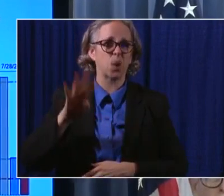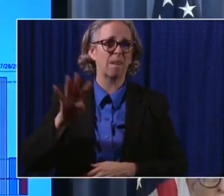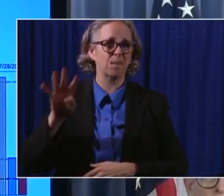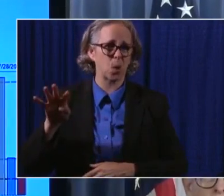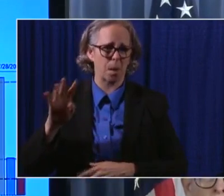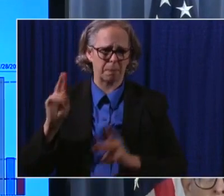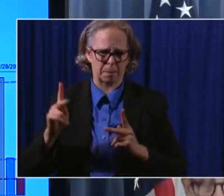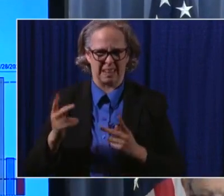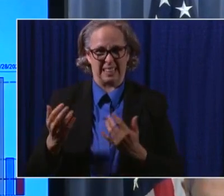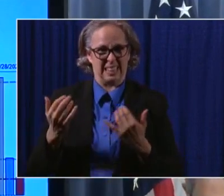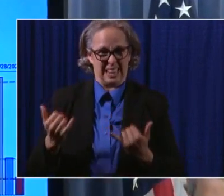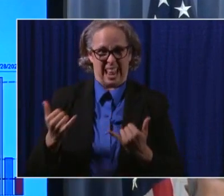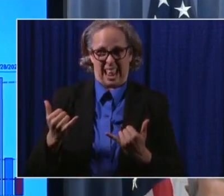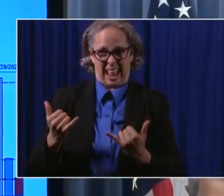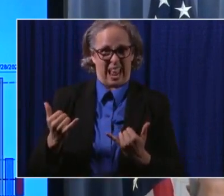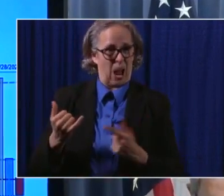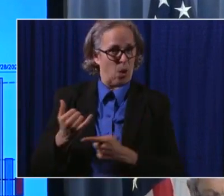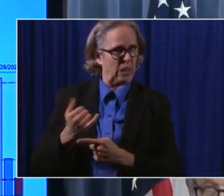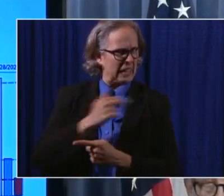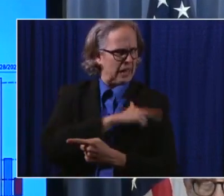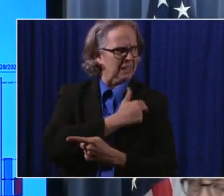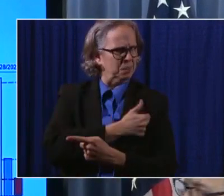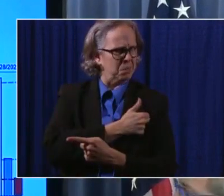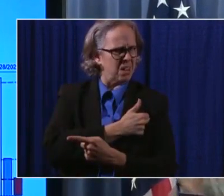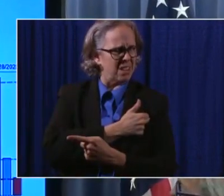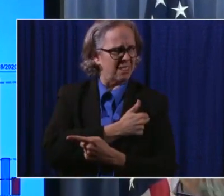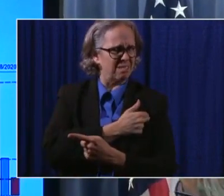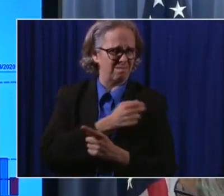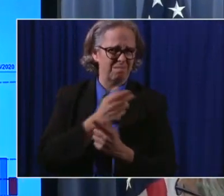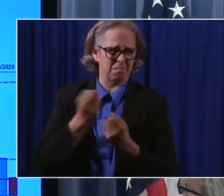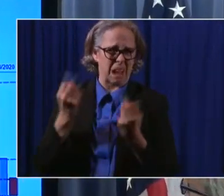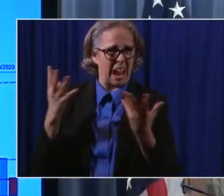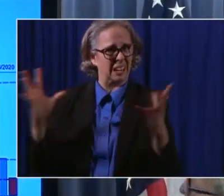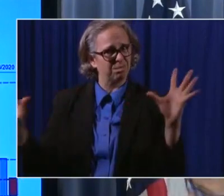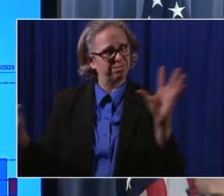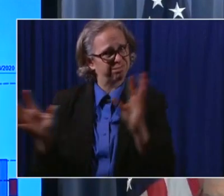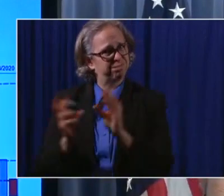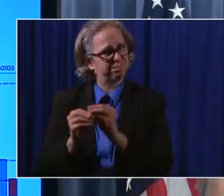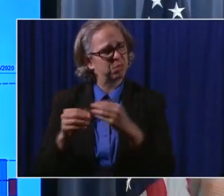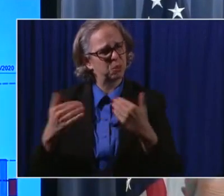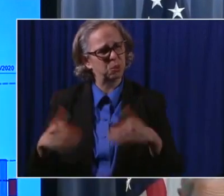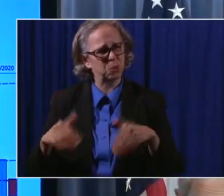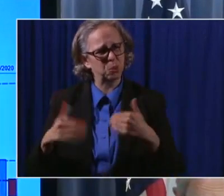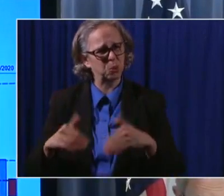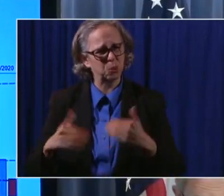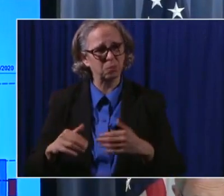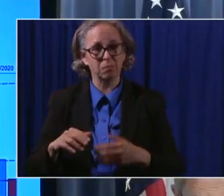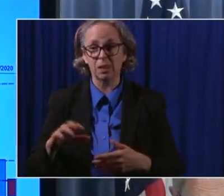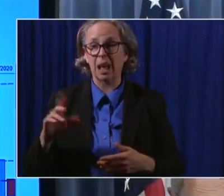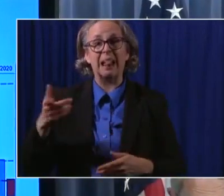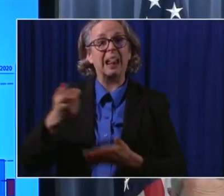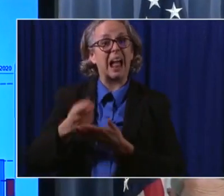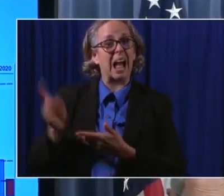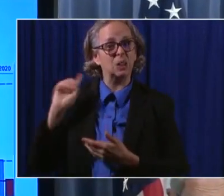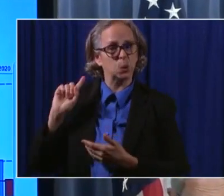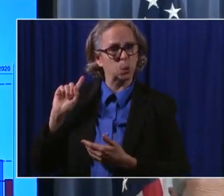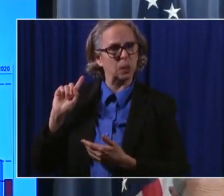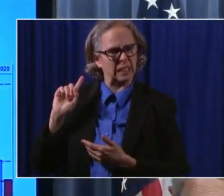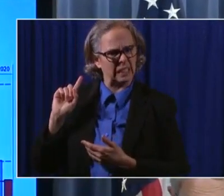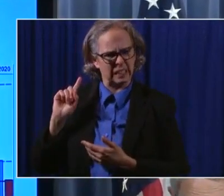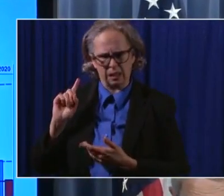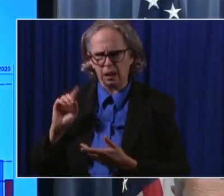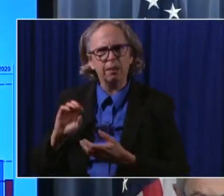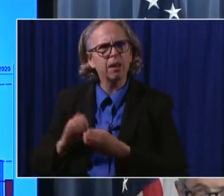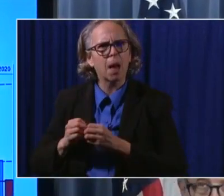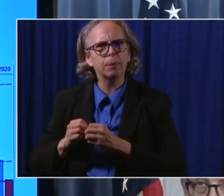compared to 1,024 on July 15th. So those numbers are certainly not going in